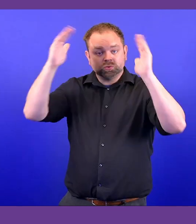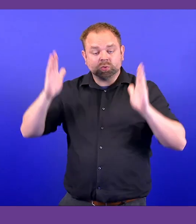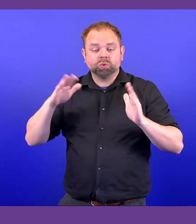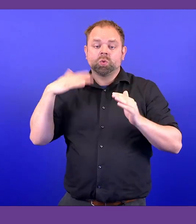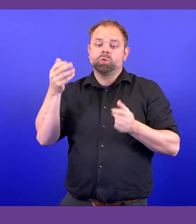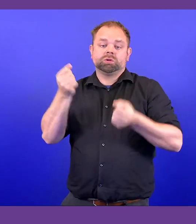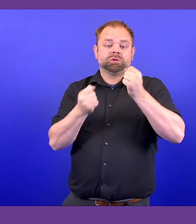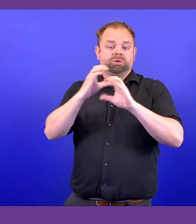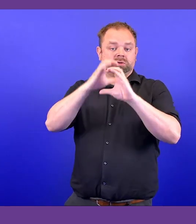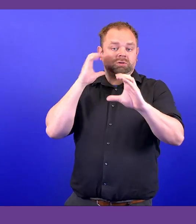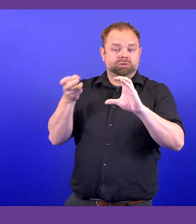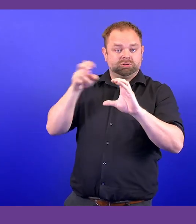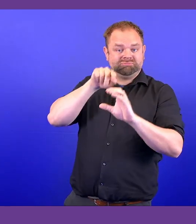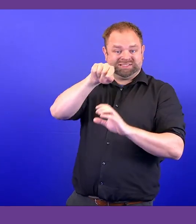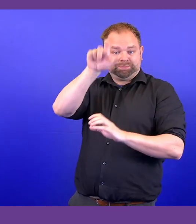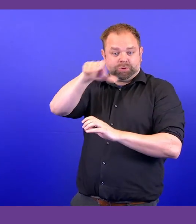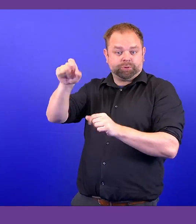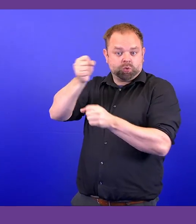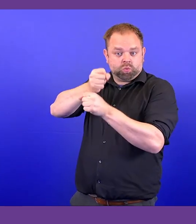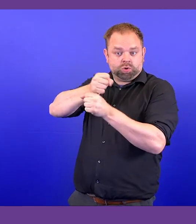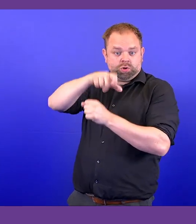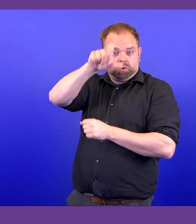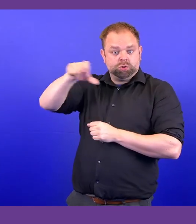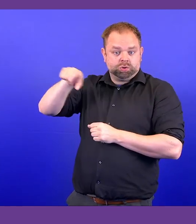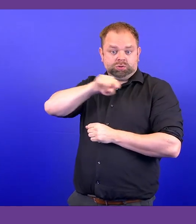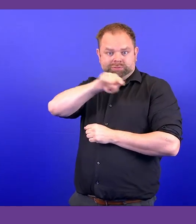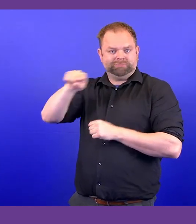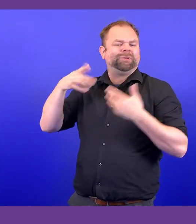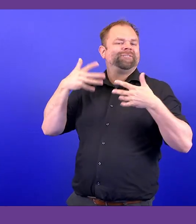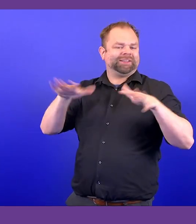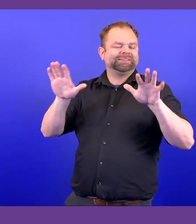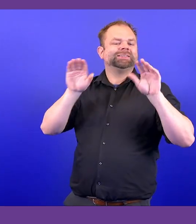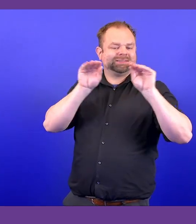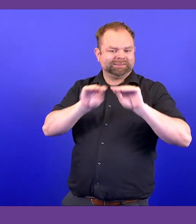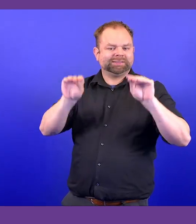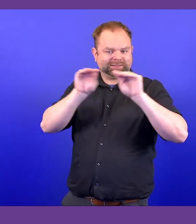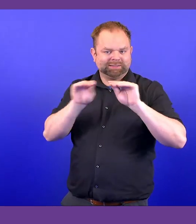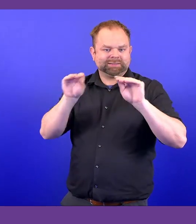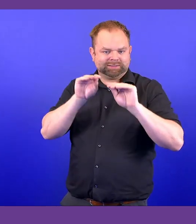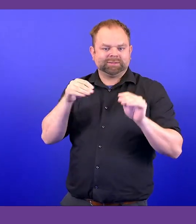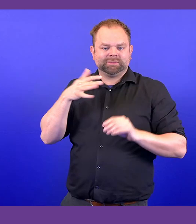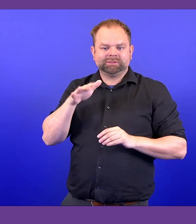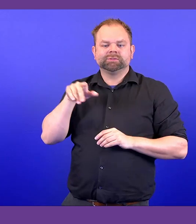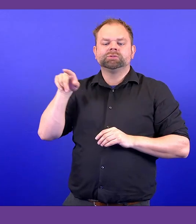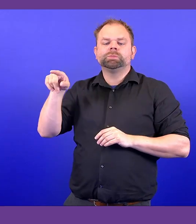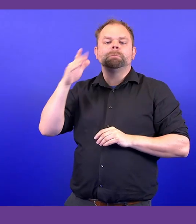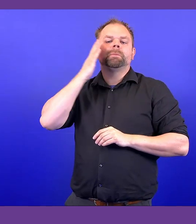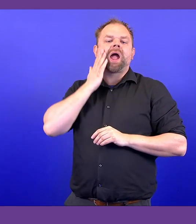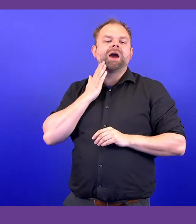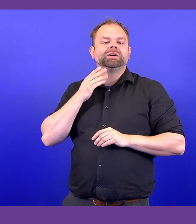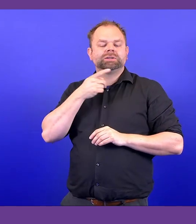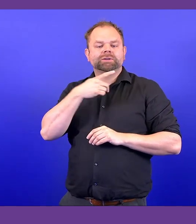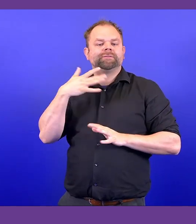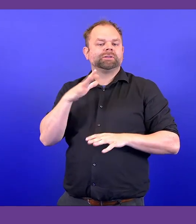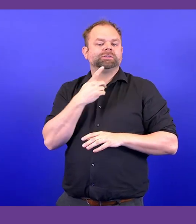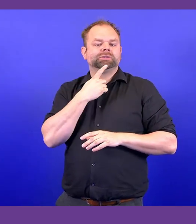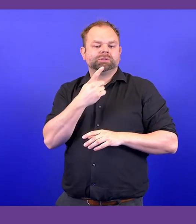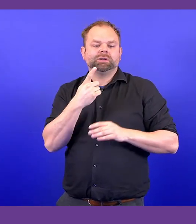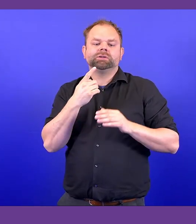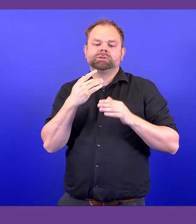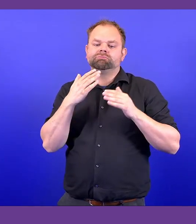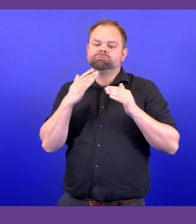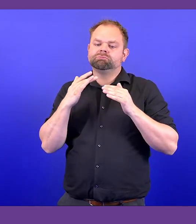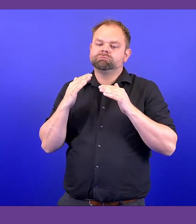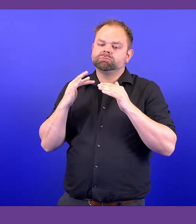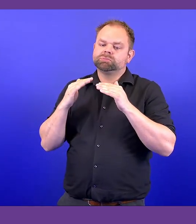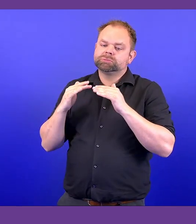that every country is managing differently by design, because it's a product of the history. At UIC, 15 years